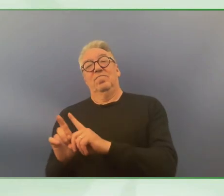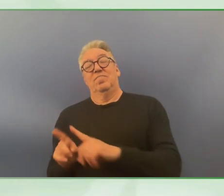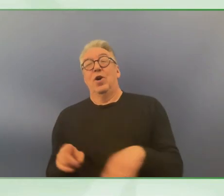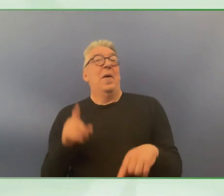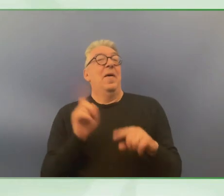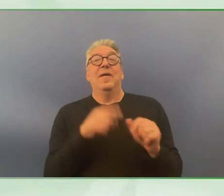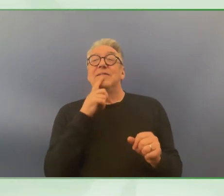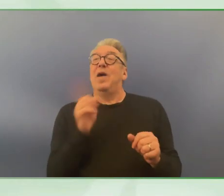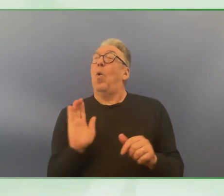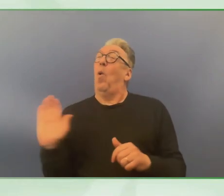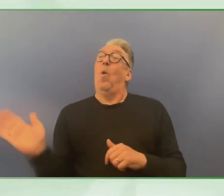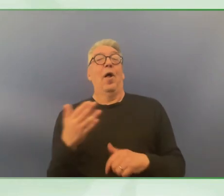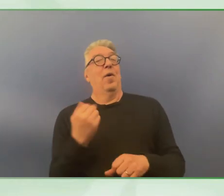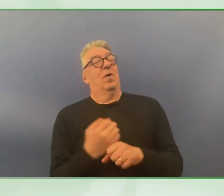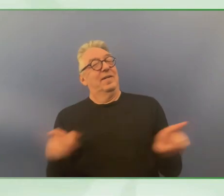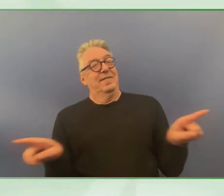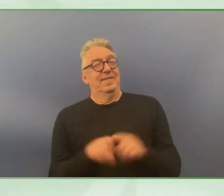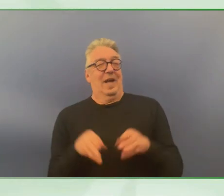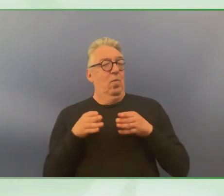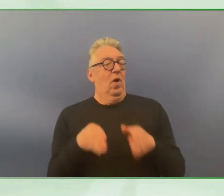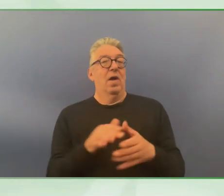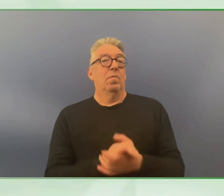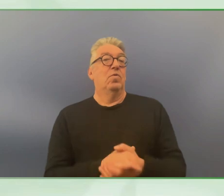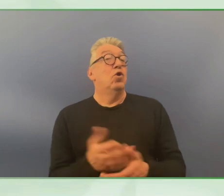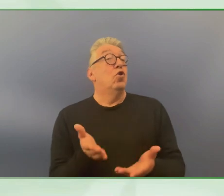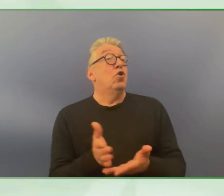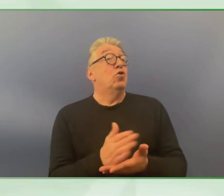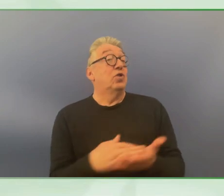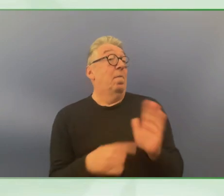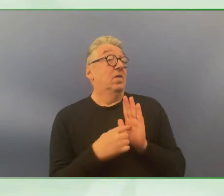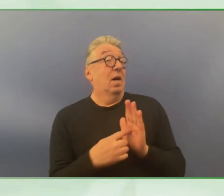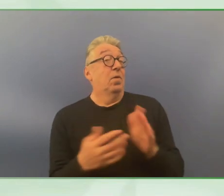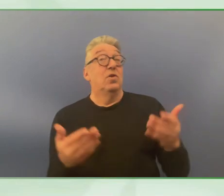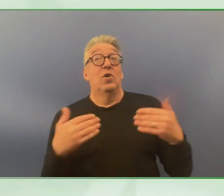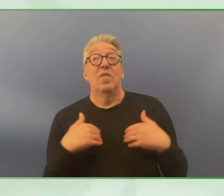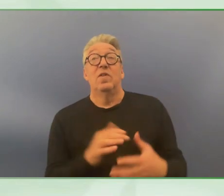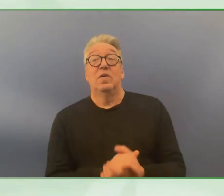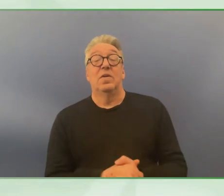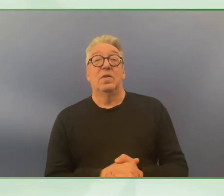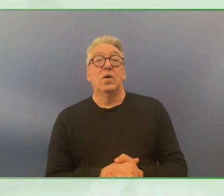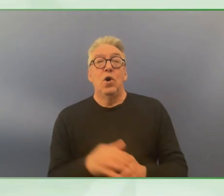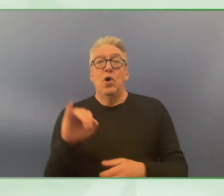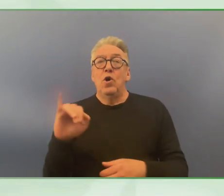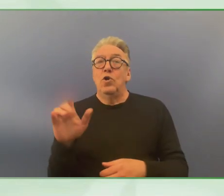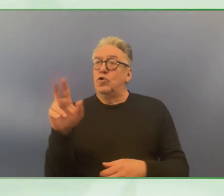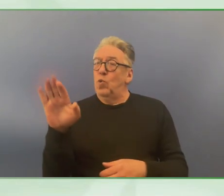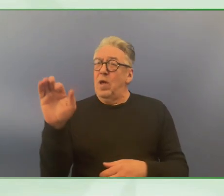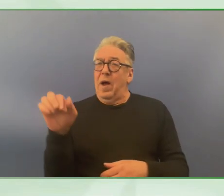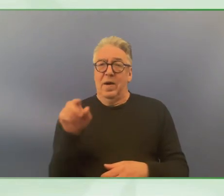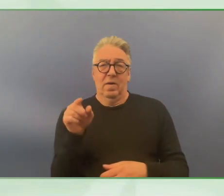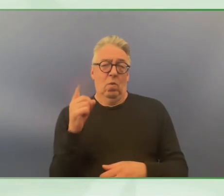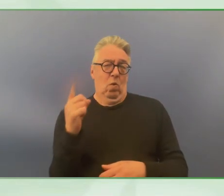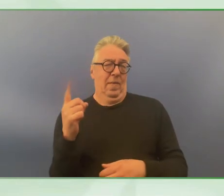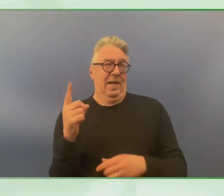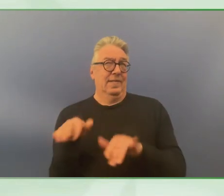same way. But there are some examples we can give. One is a bit similar to what you said, Iulia. The fact that the company decides